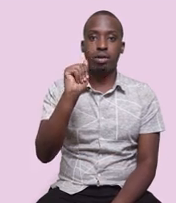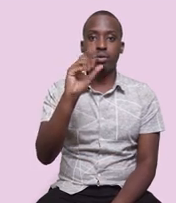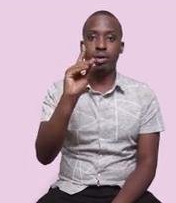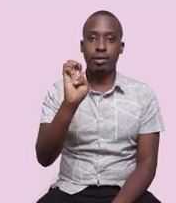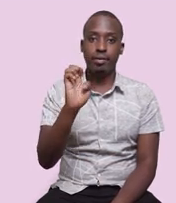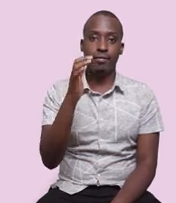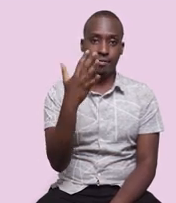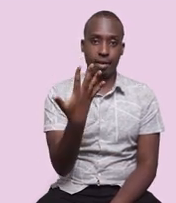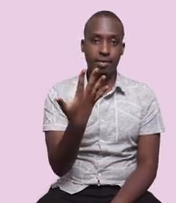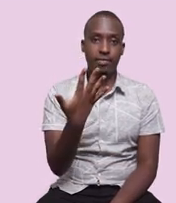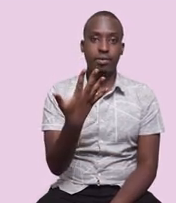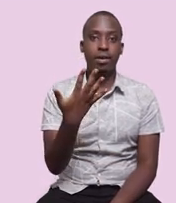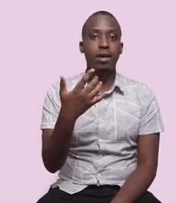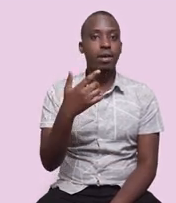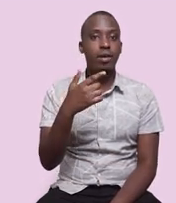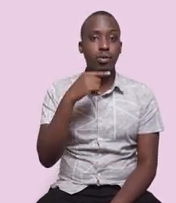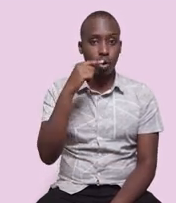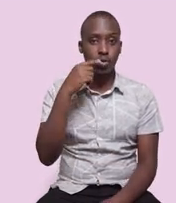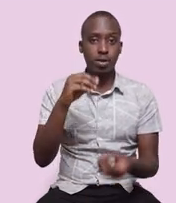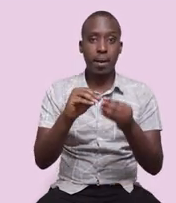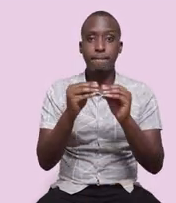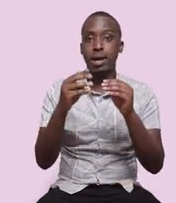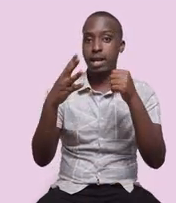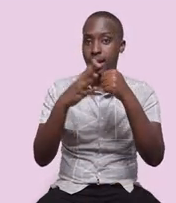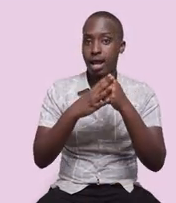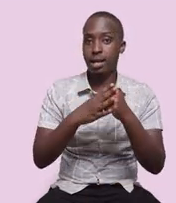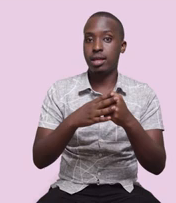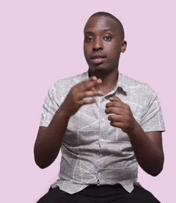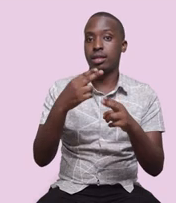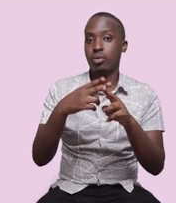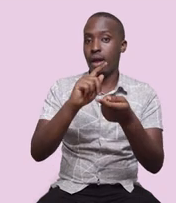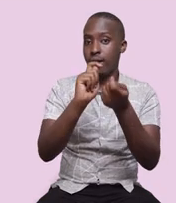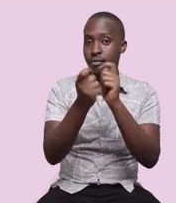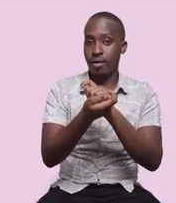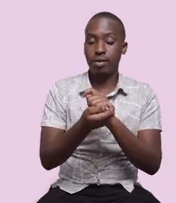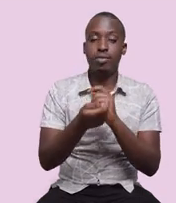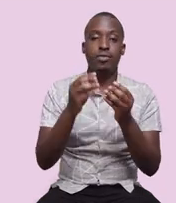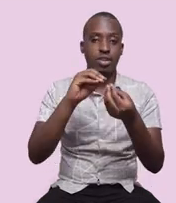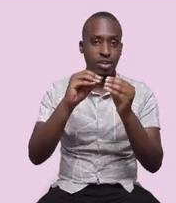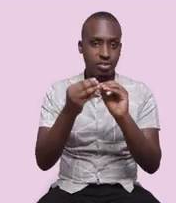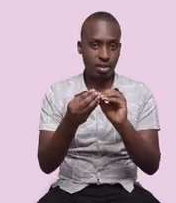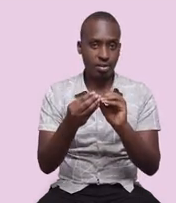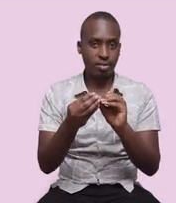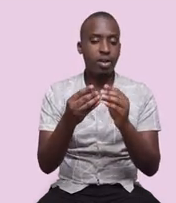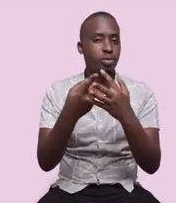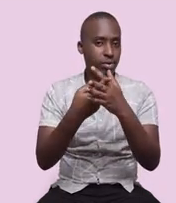Course number 9, which is the inverse of an integer.